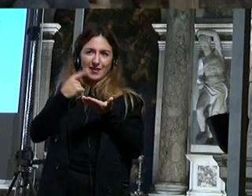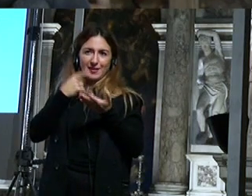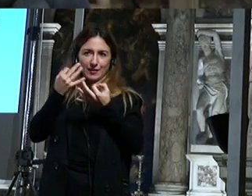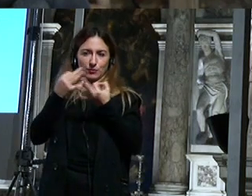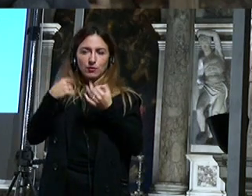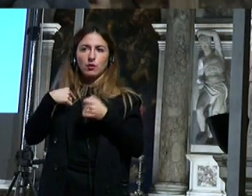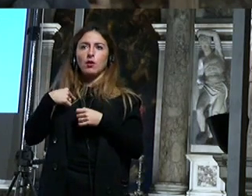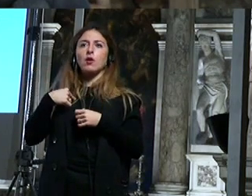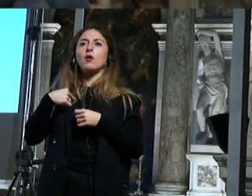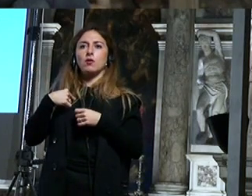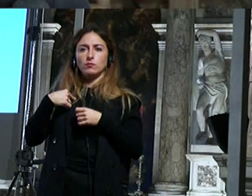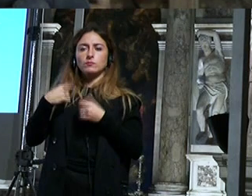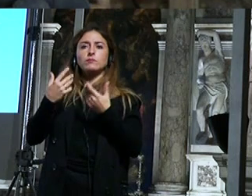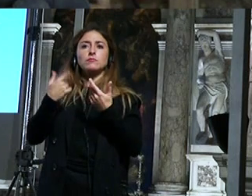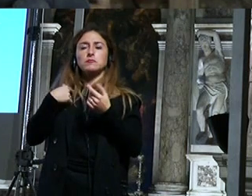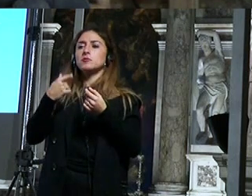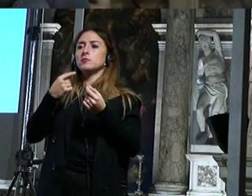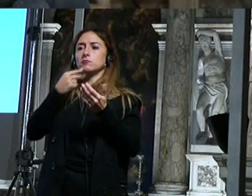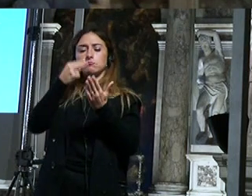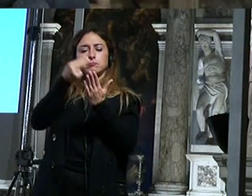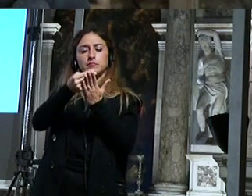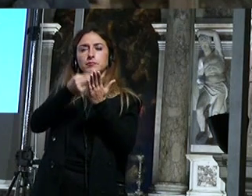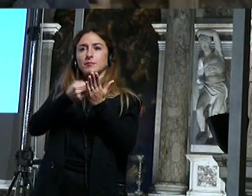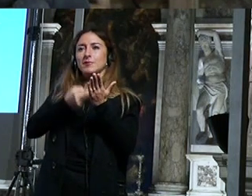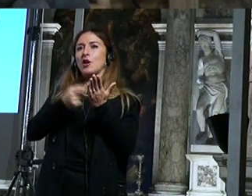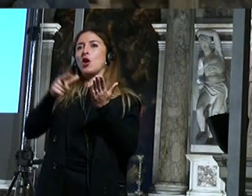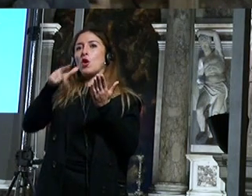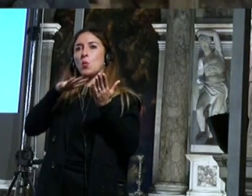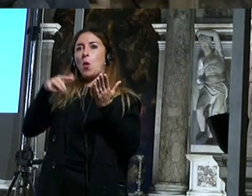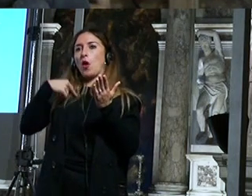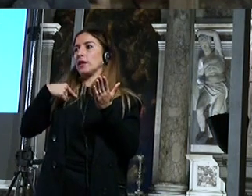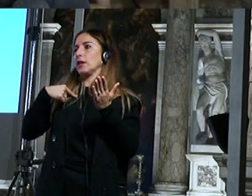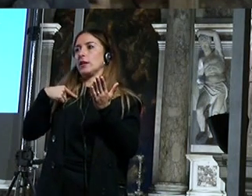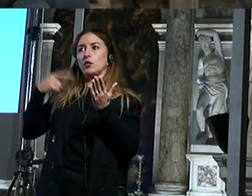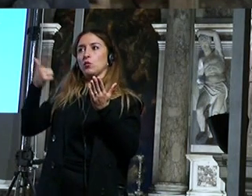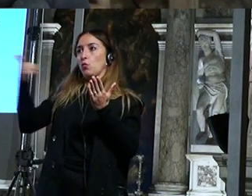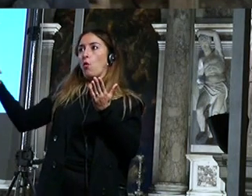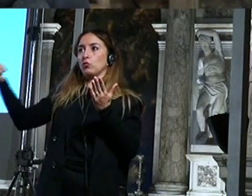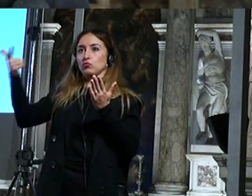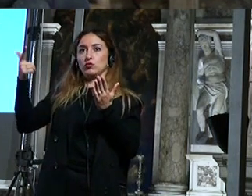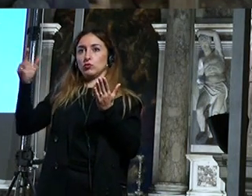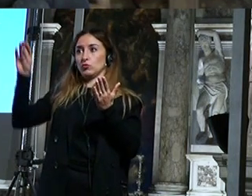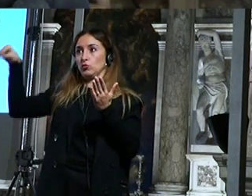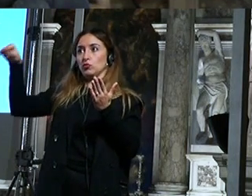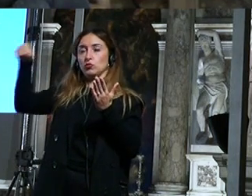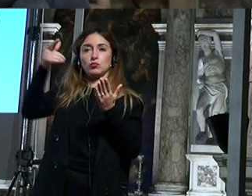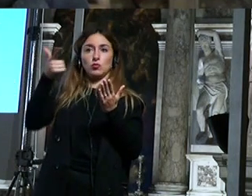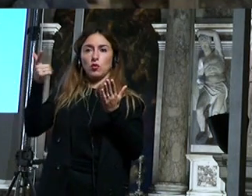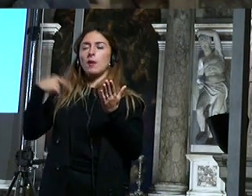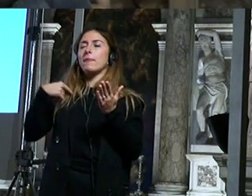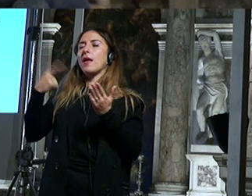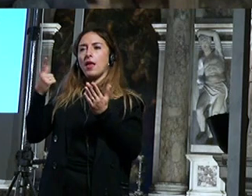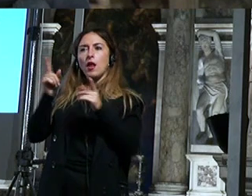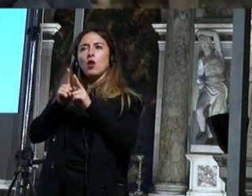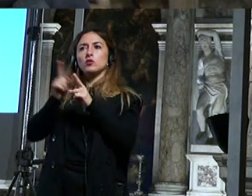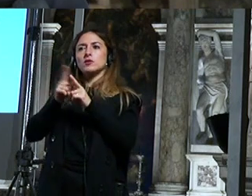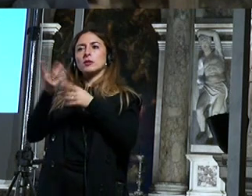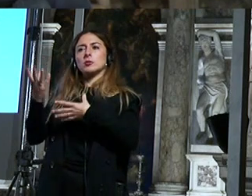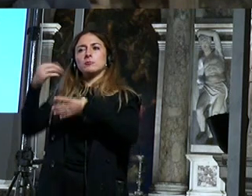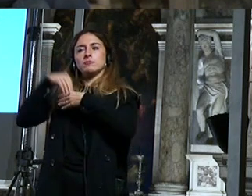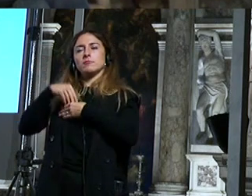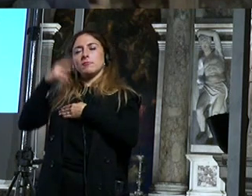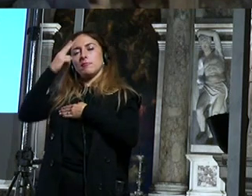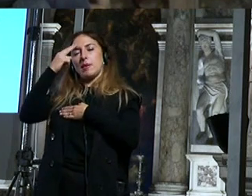they are intimately part of my memory. And I find that that sense